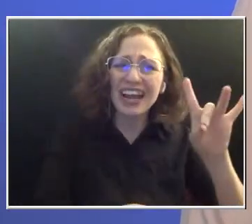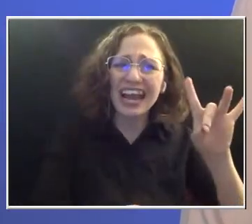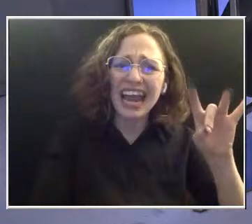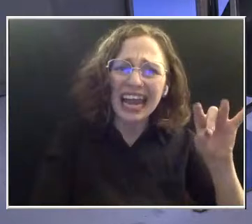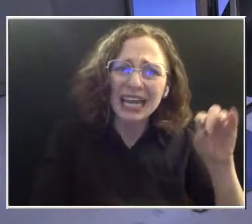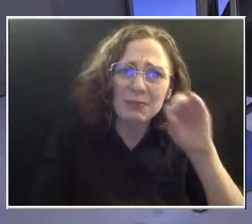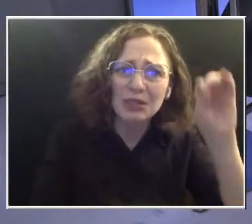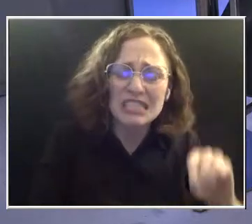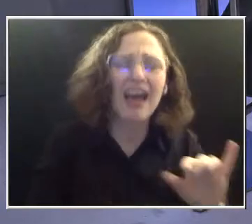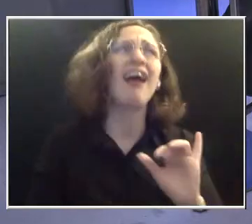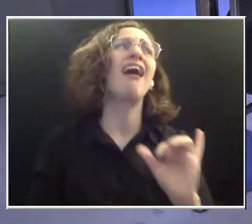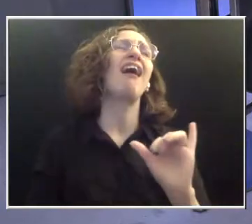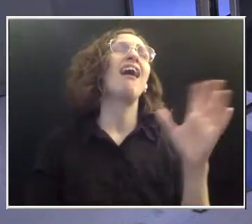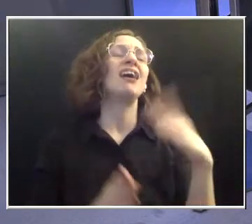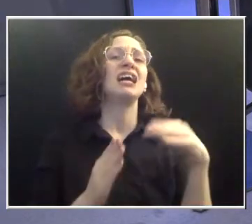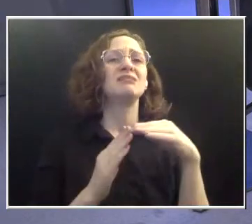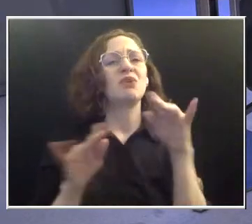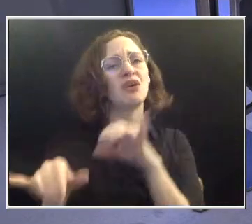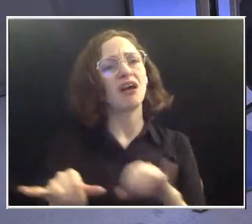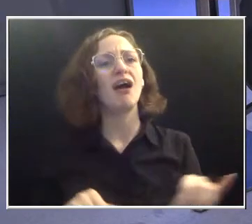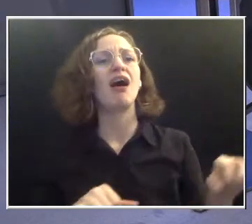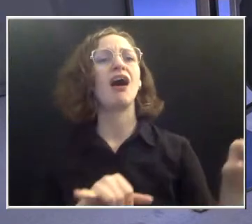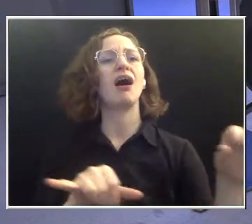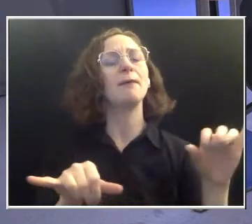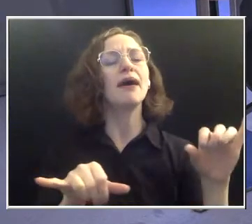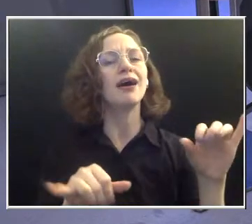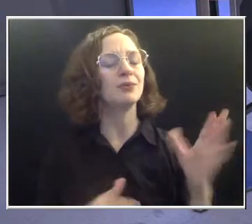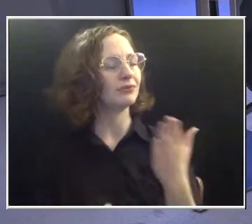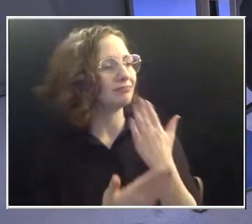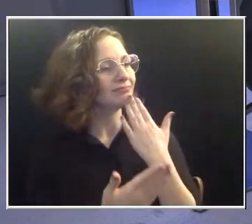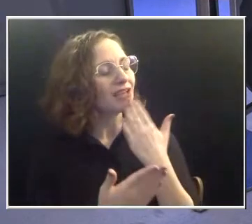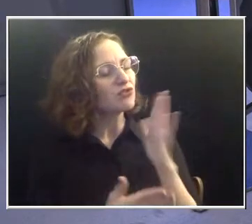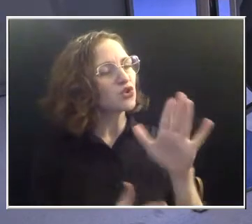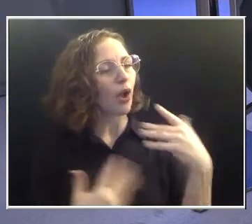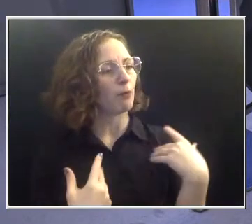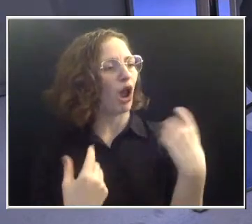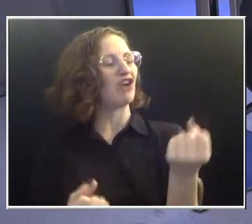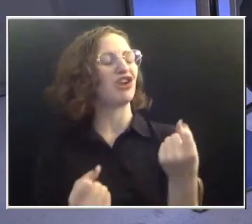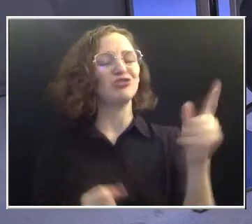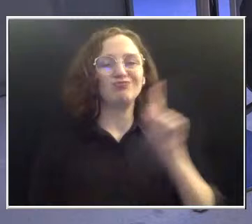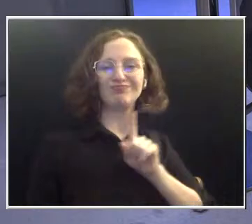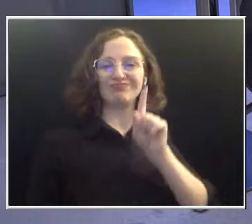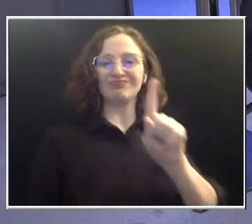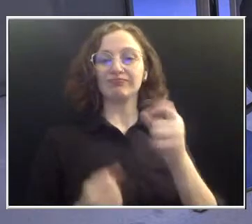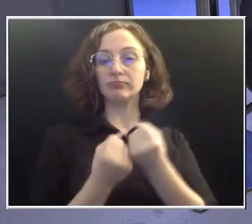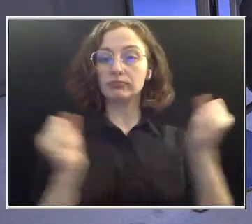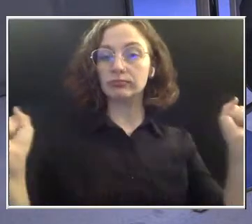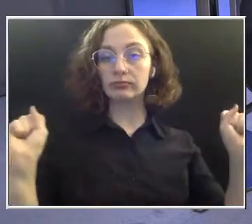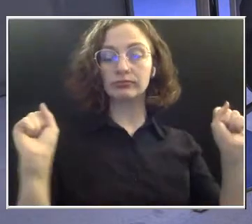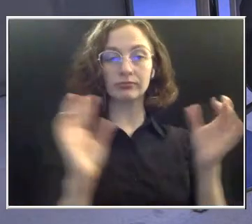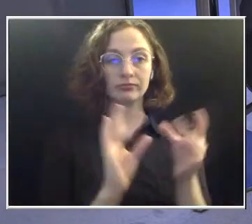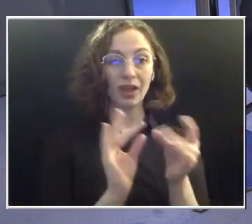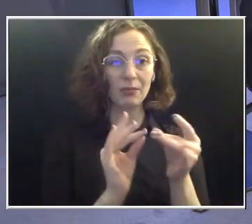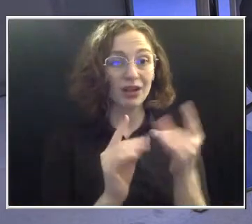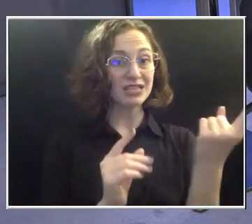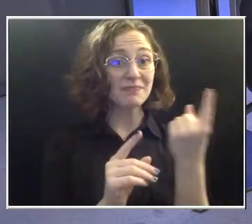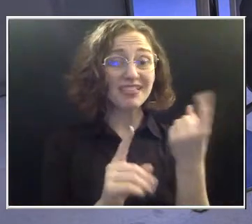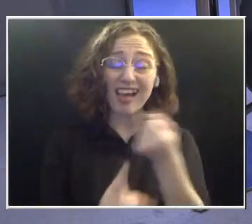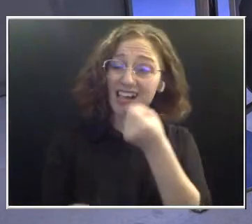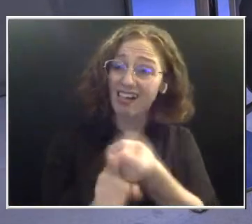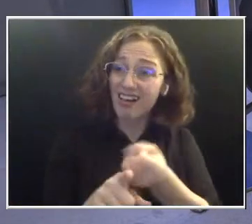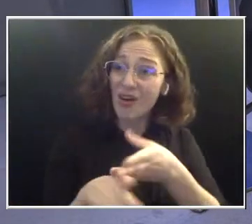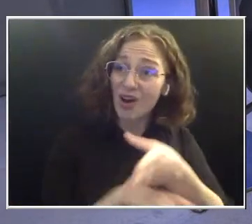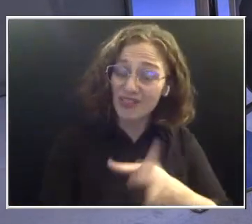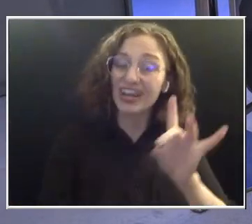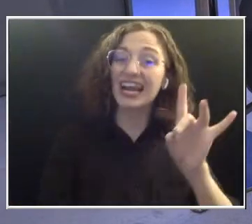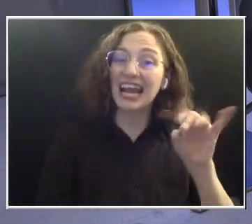Well, it is, and thank you for being brave enough to come forward and talk about something that, like you said, probably affects more than 80% of us. Yes. So do the math,